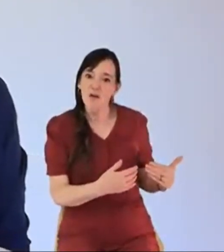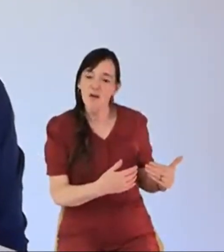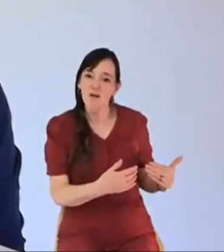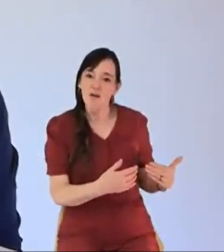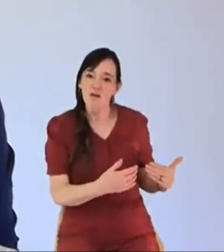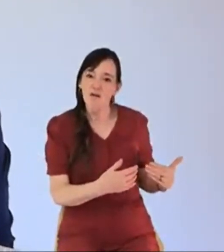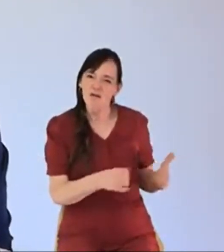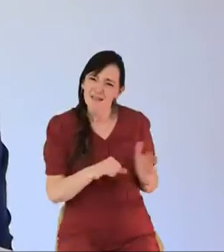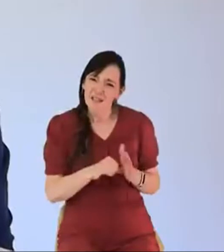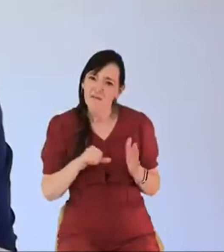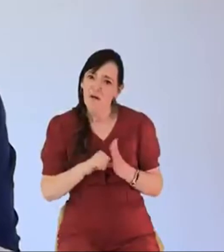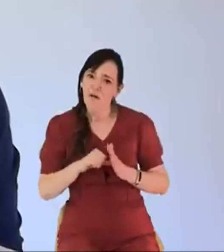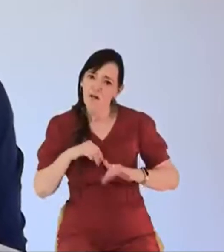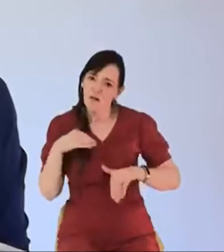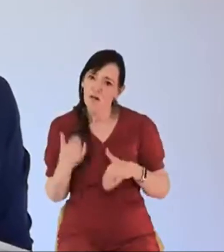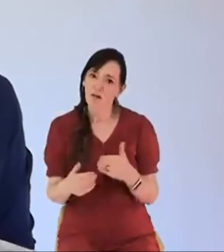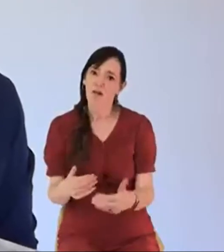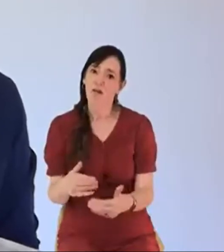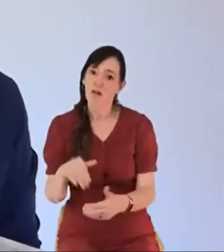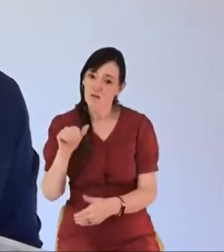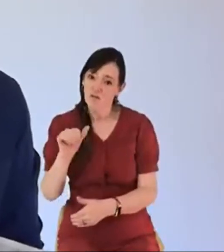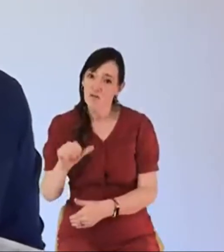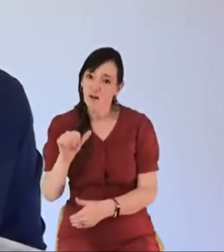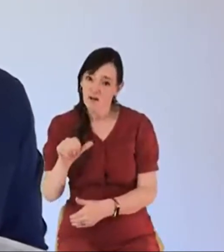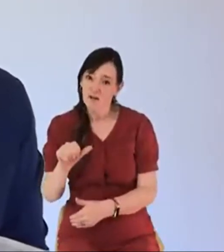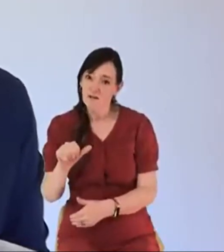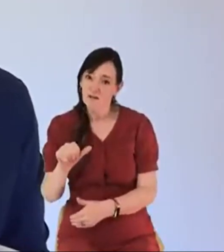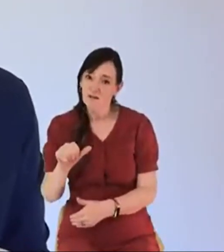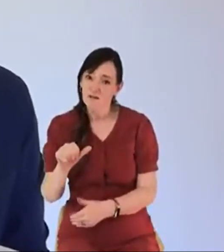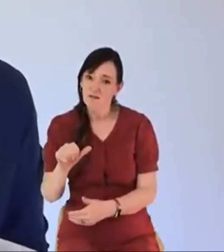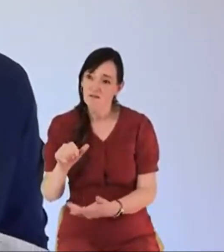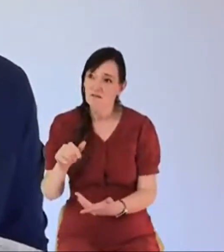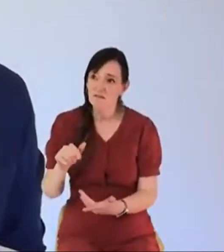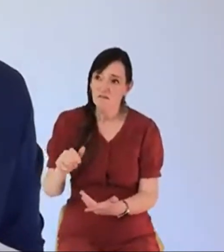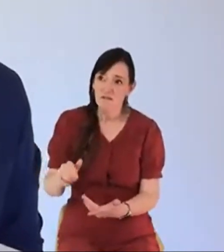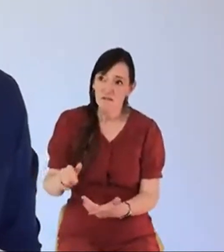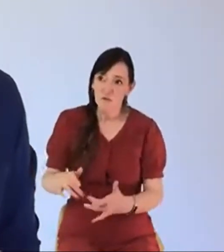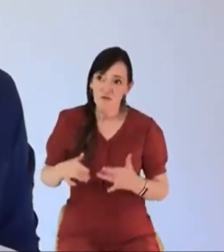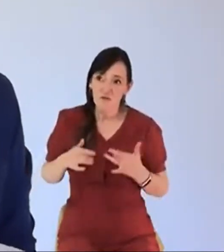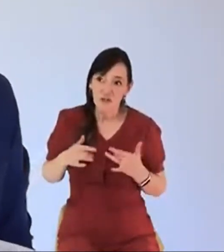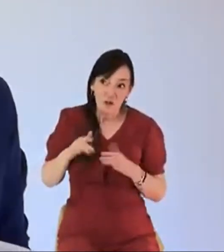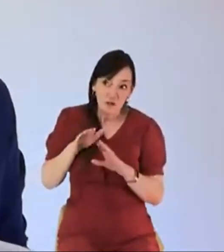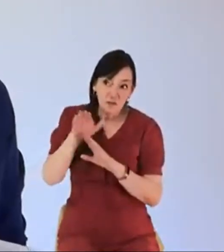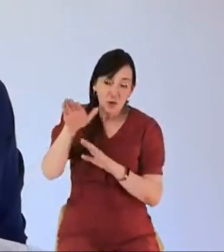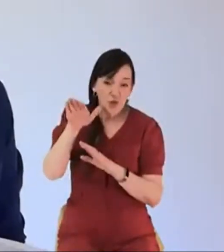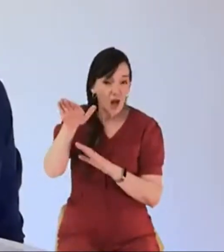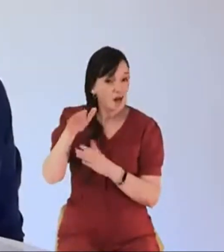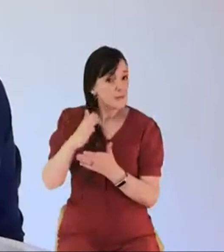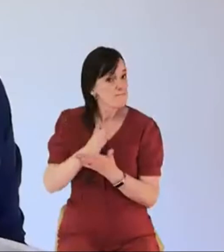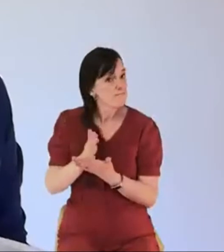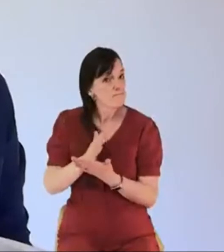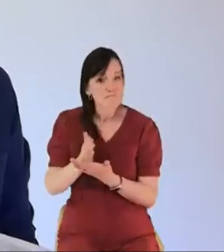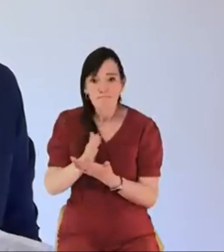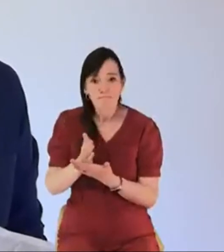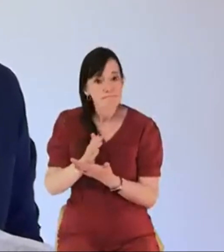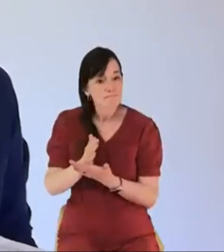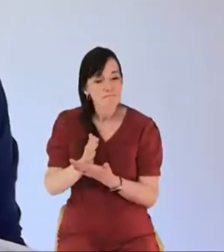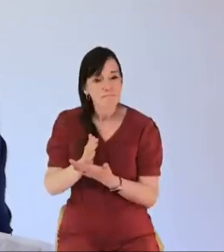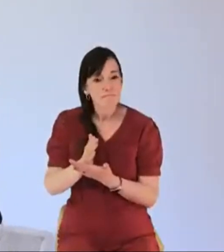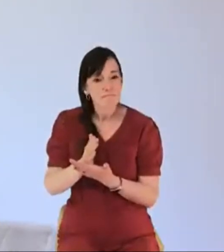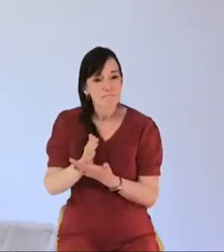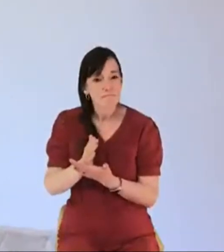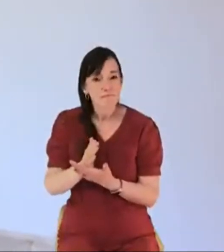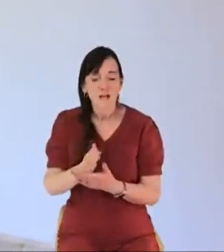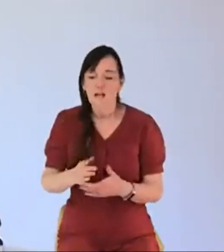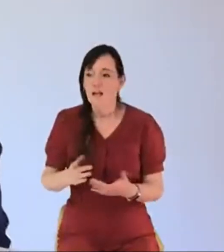Hard to keep going If we're not sure About the future Feels like